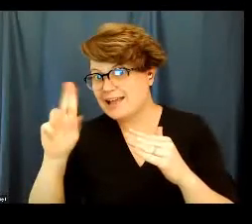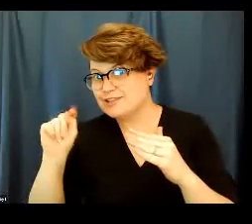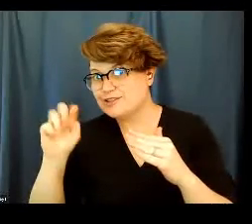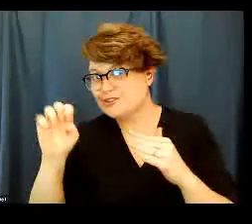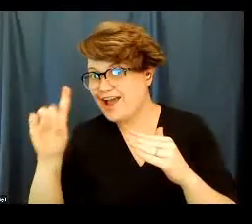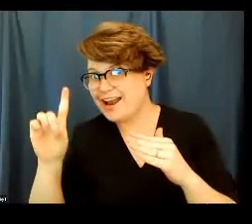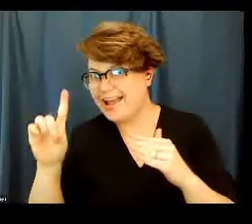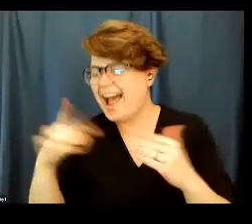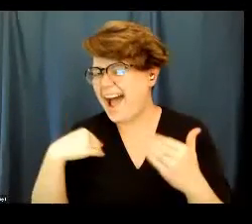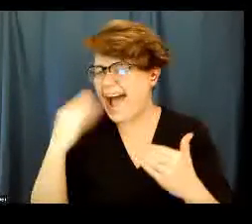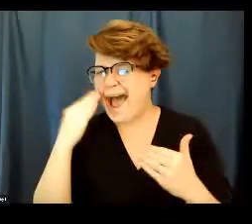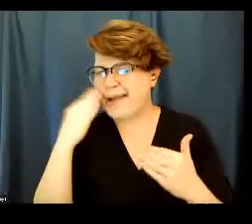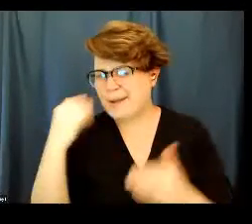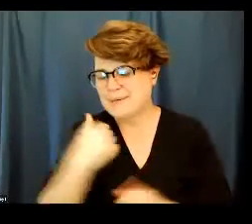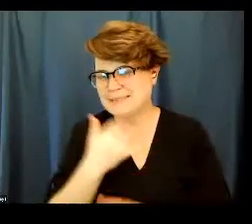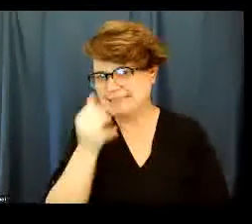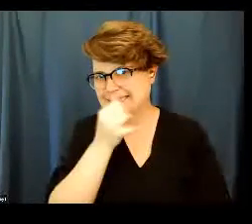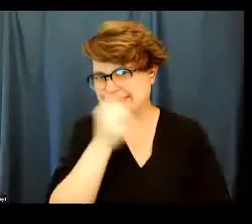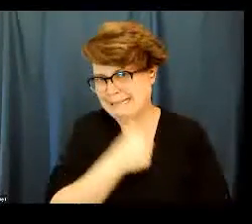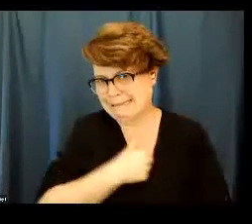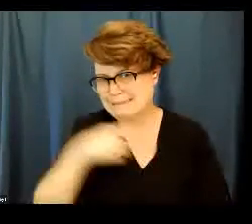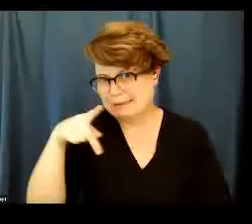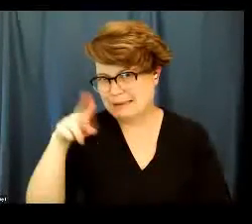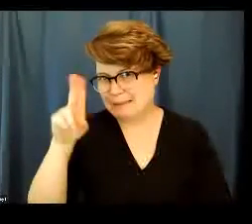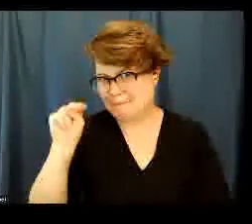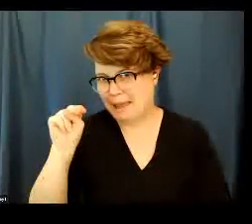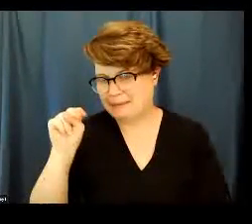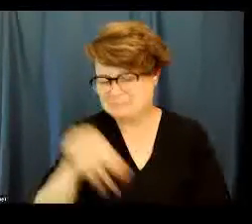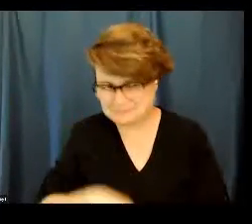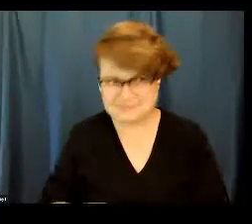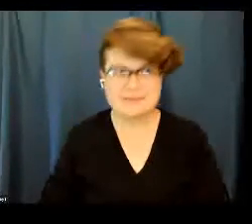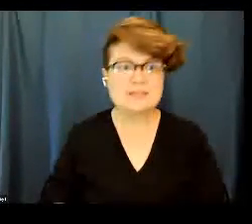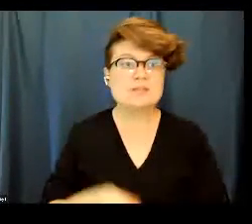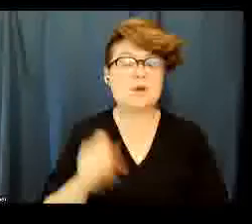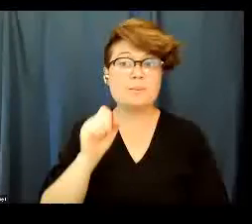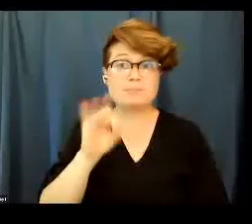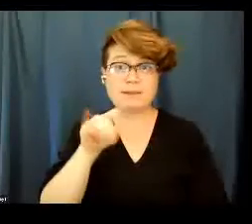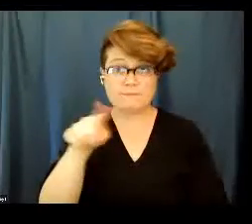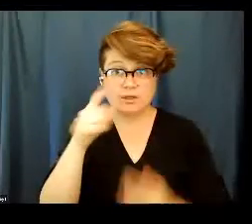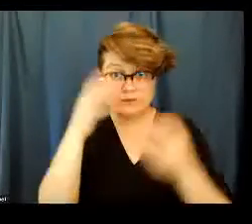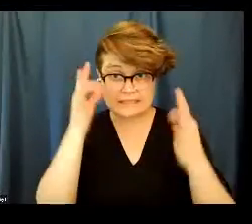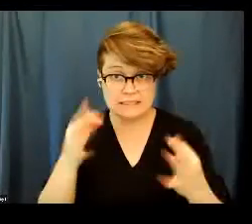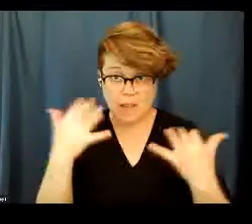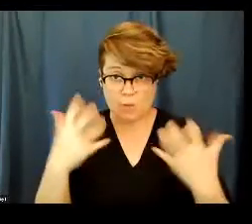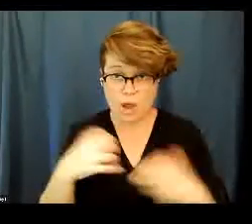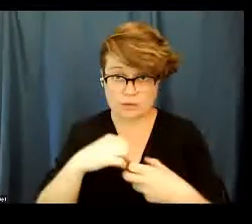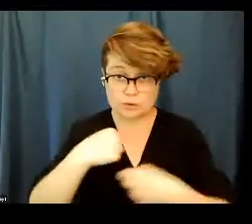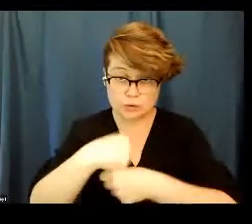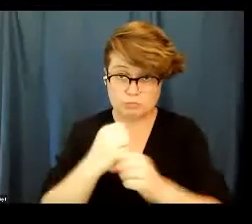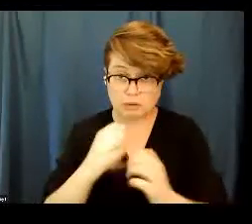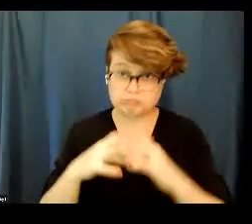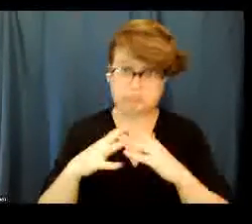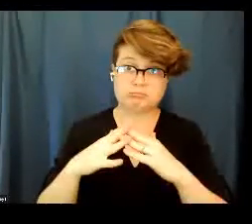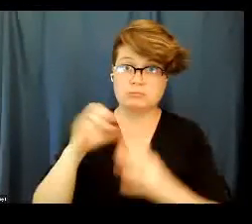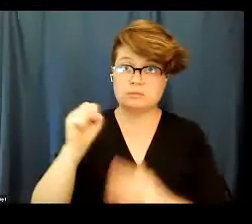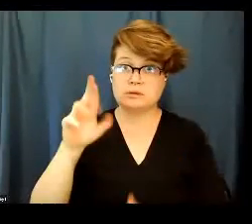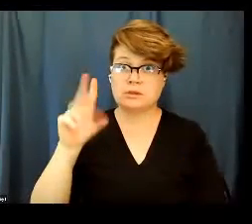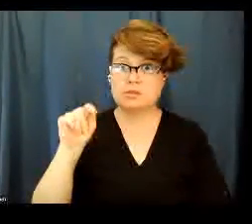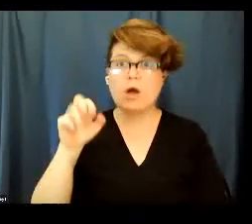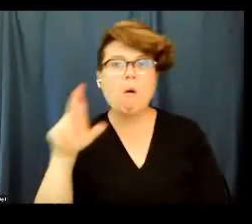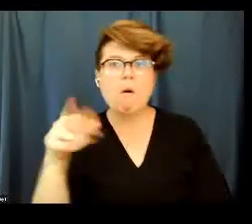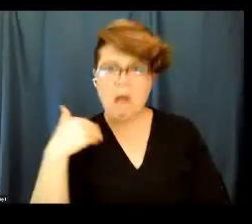today. But so we've decided to form a SART, or maybe you've had a SART around for a while and you just haven't updated the